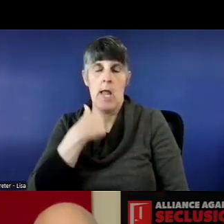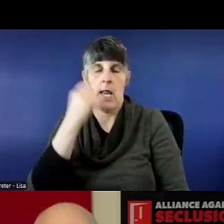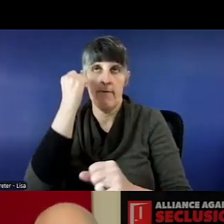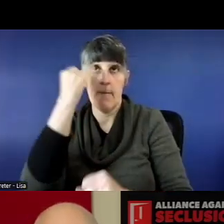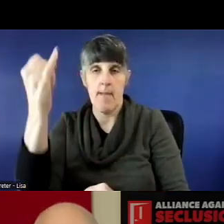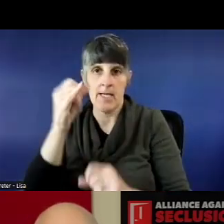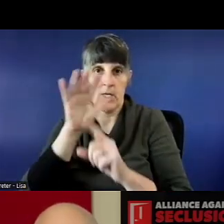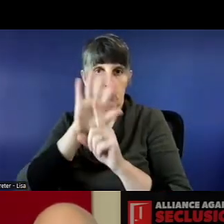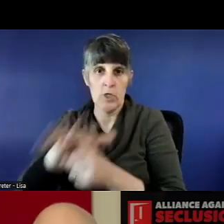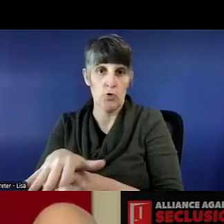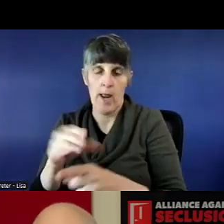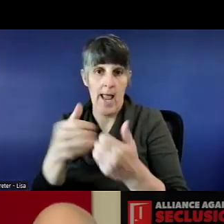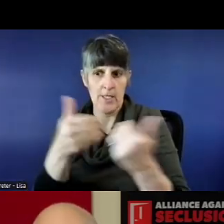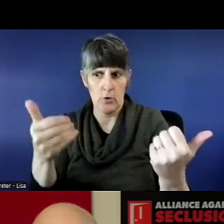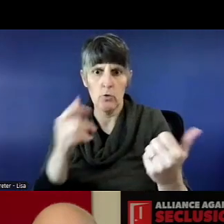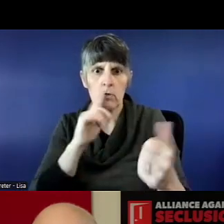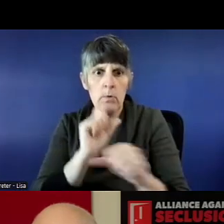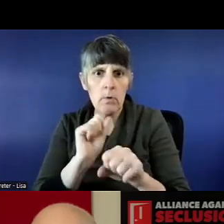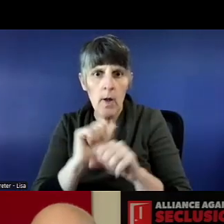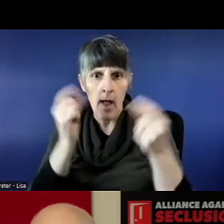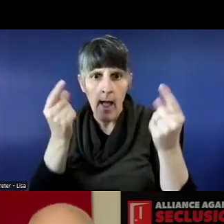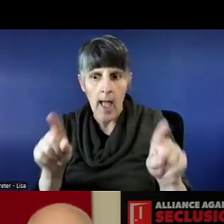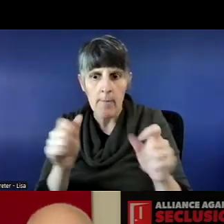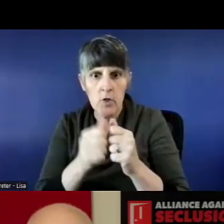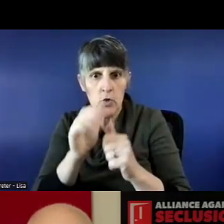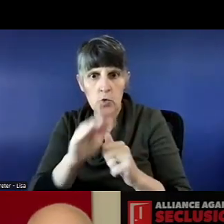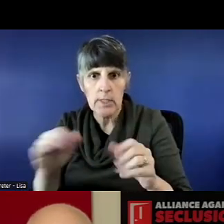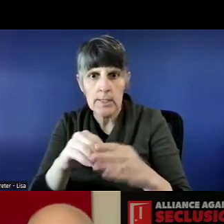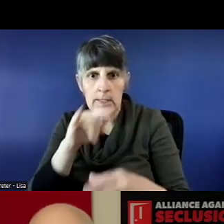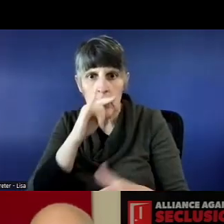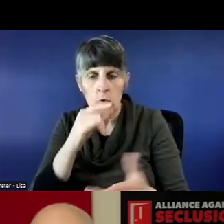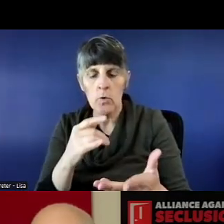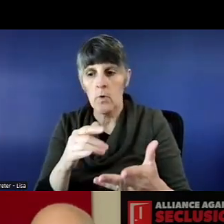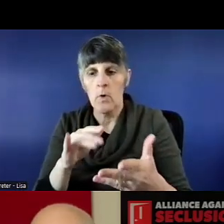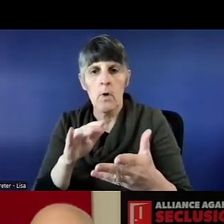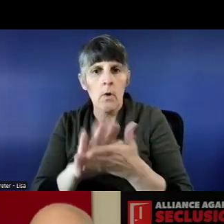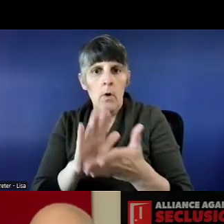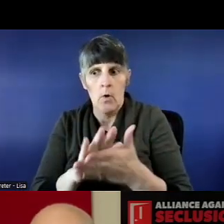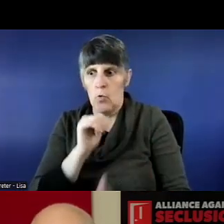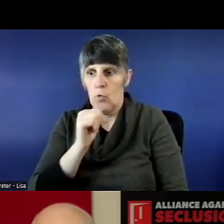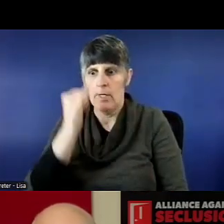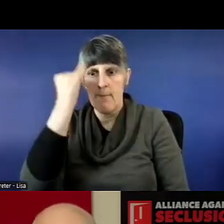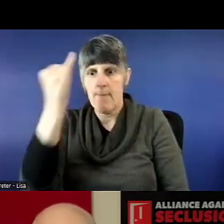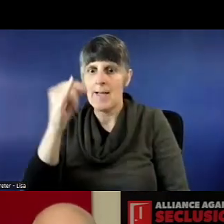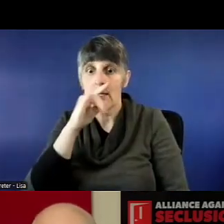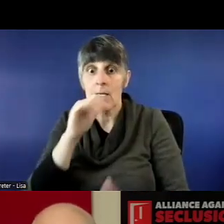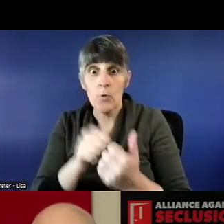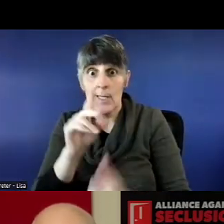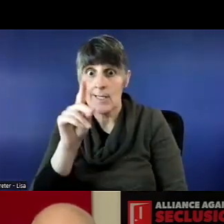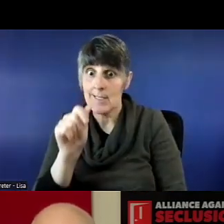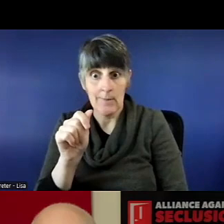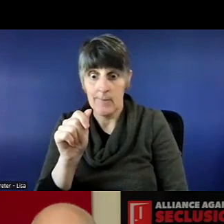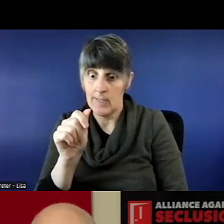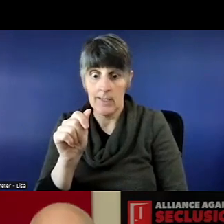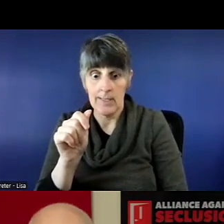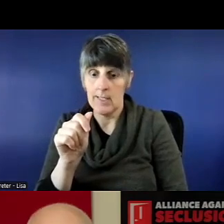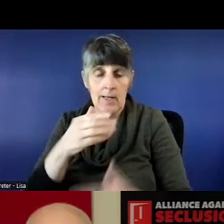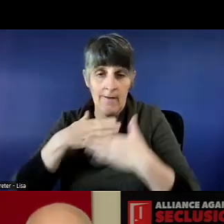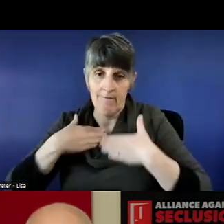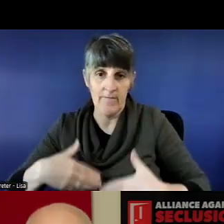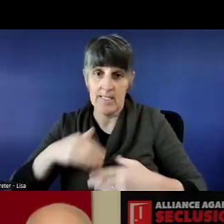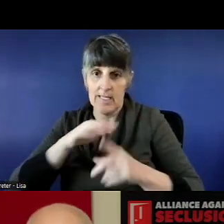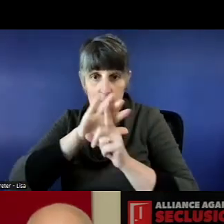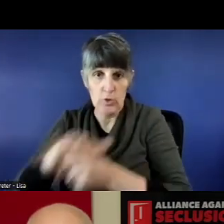restraint and seclusion were things that might have happened to a child in school. Certainly wouldn't have imagined a child with a disability being physically restrained